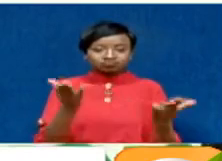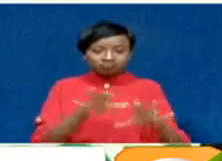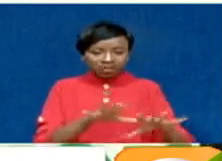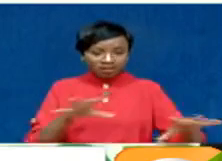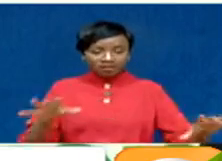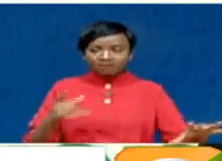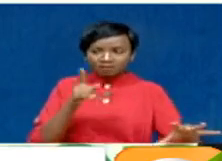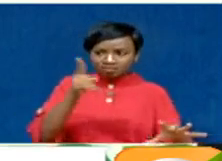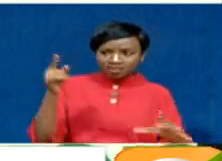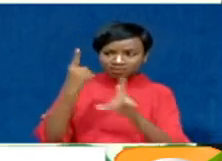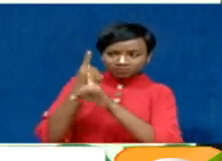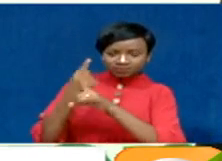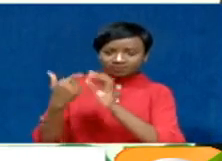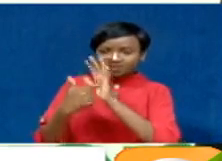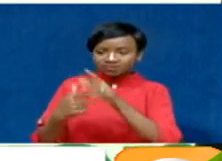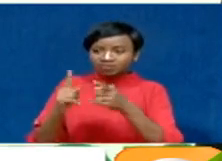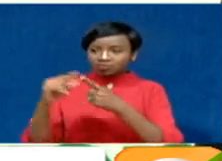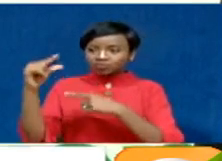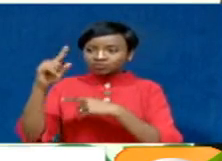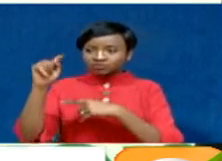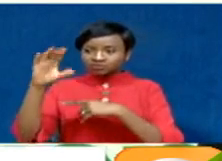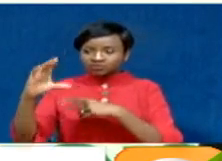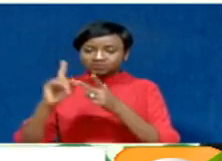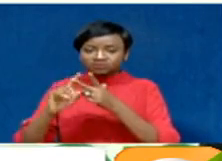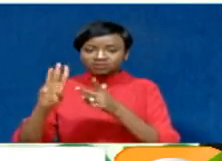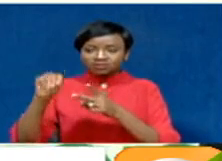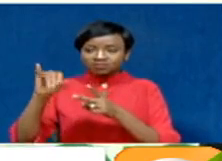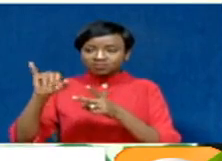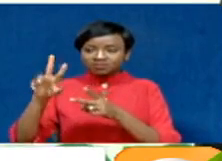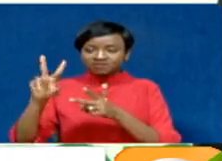We've seen the likes of GTZ and Mivida